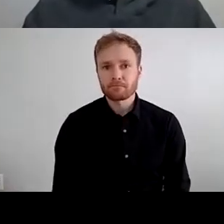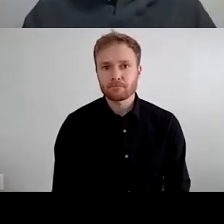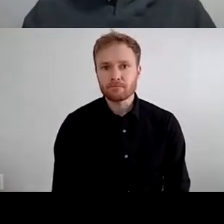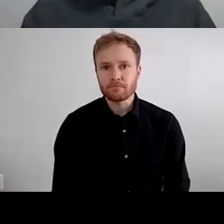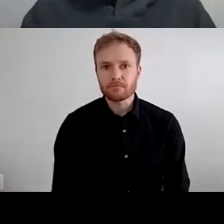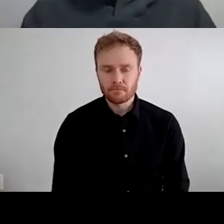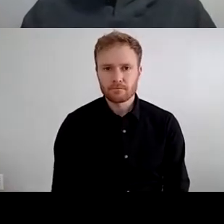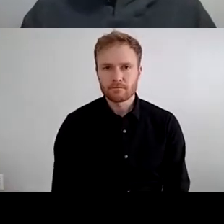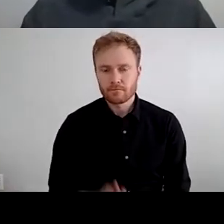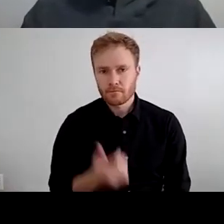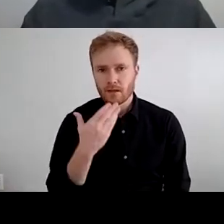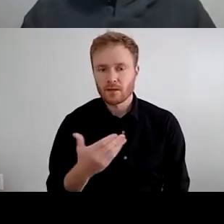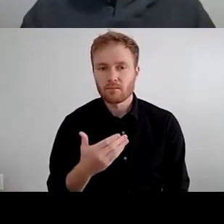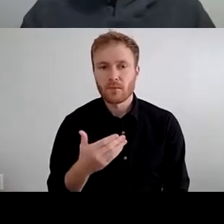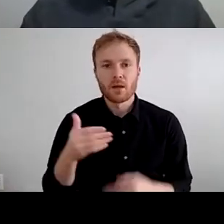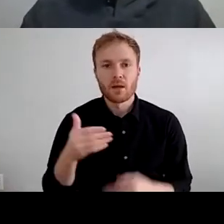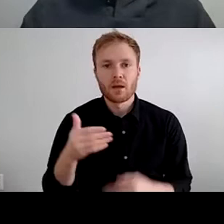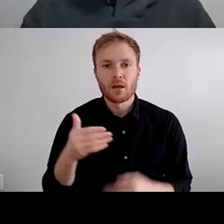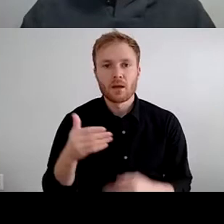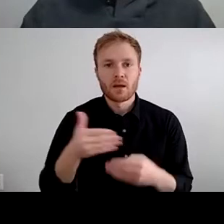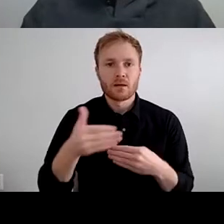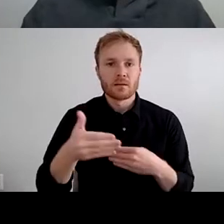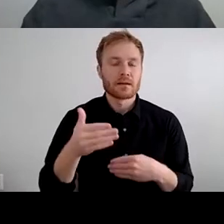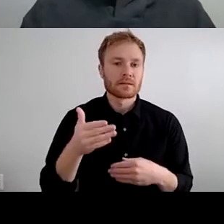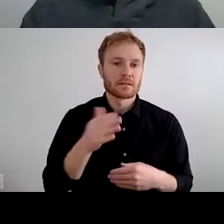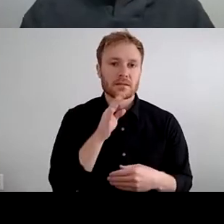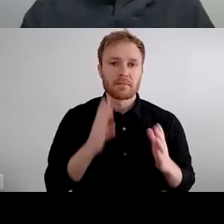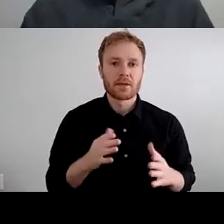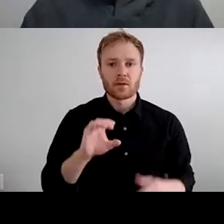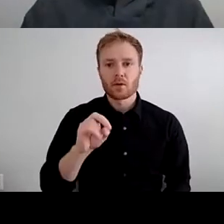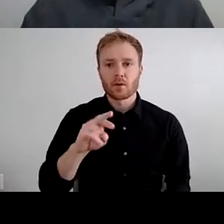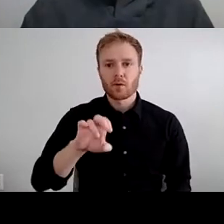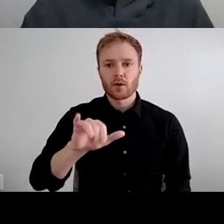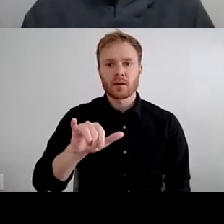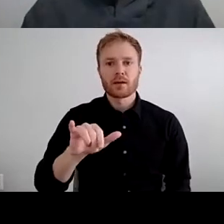Thank you. Our next speaker is Corey Buckner.